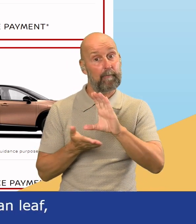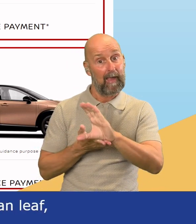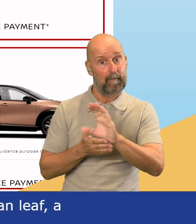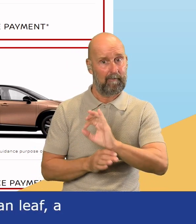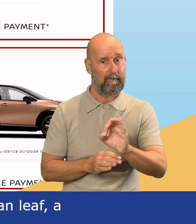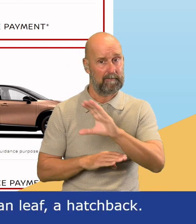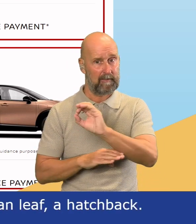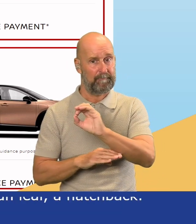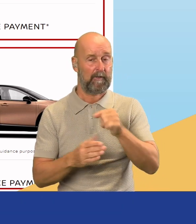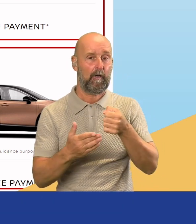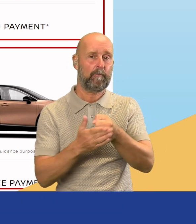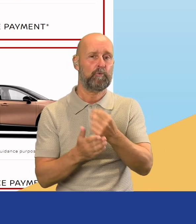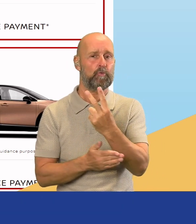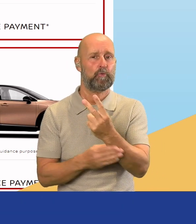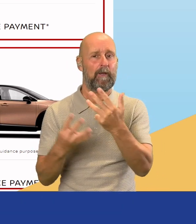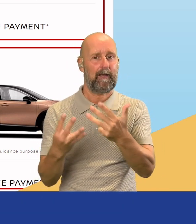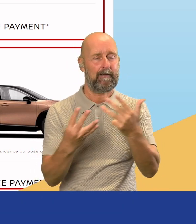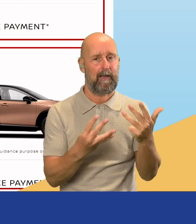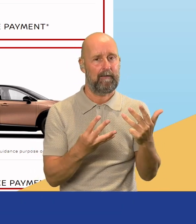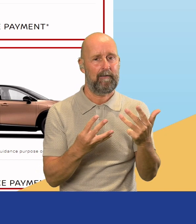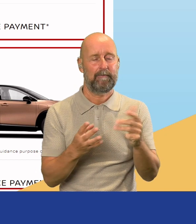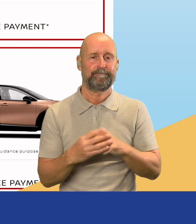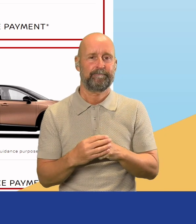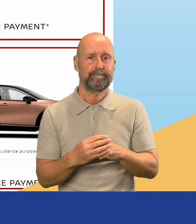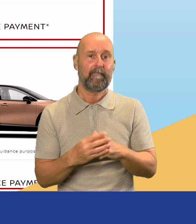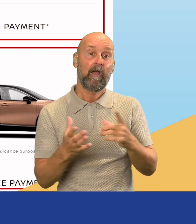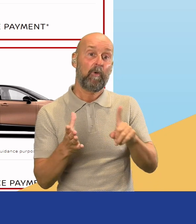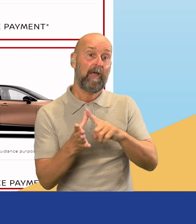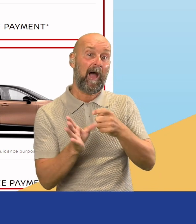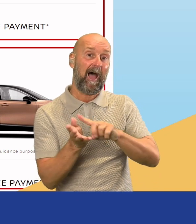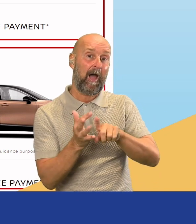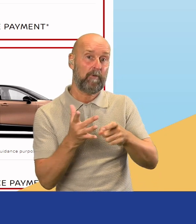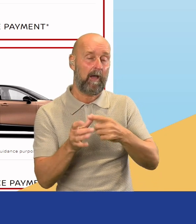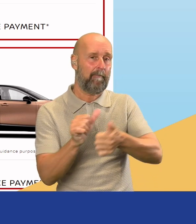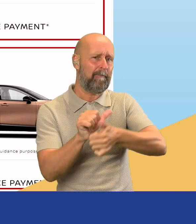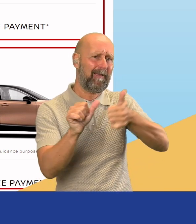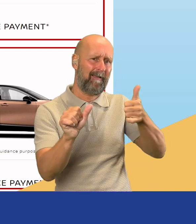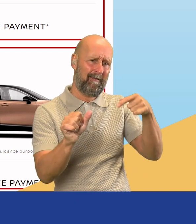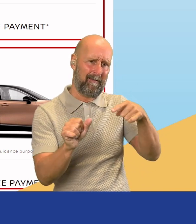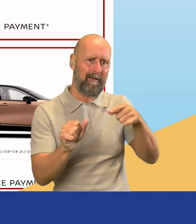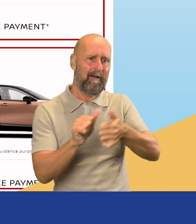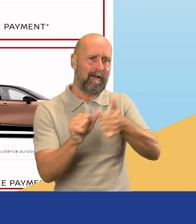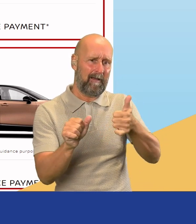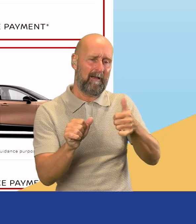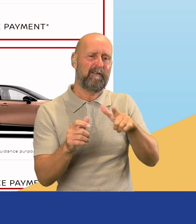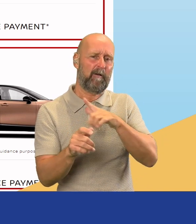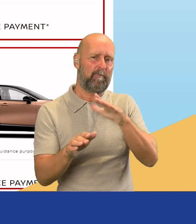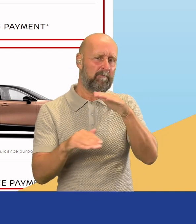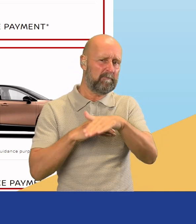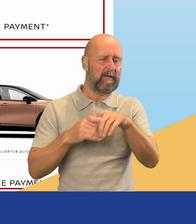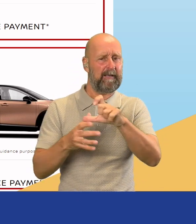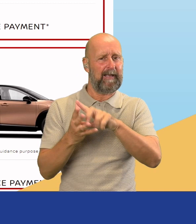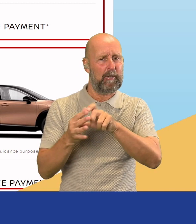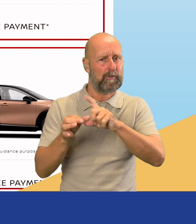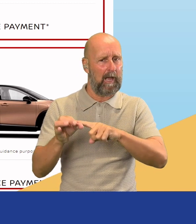to a maximum of $299. And then we have Aria. So Aria, a much larger SUV, slightly longer than Qashqai, about 17 centimeters